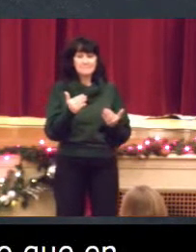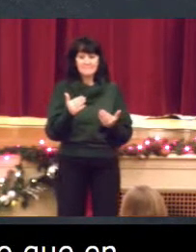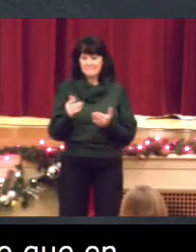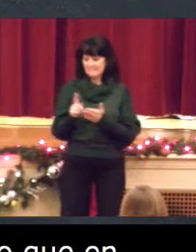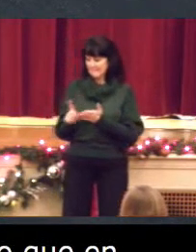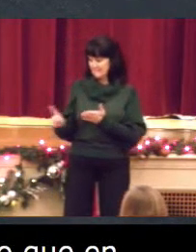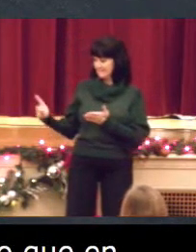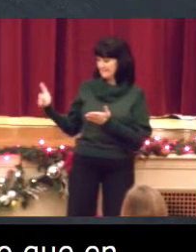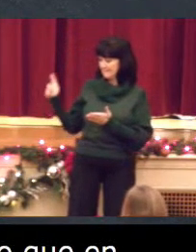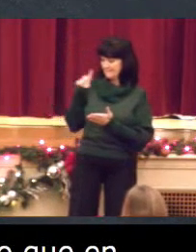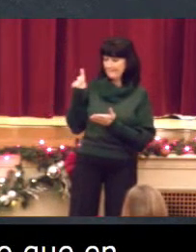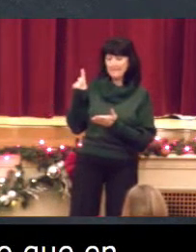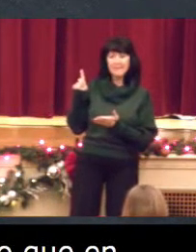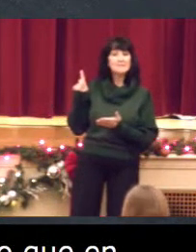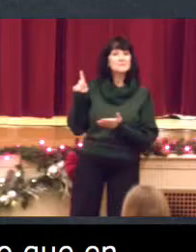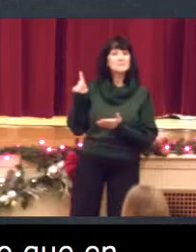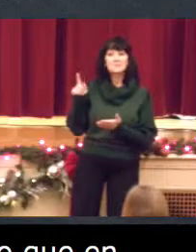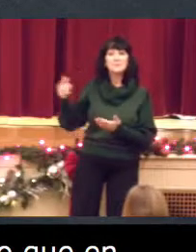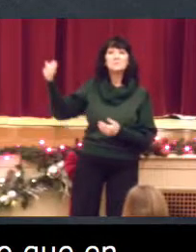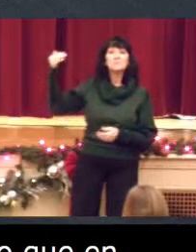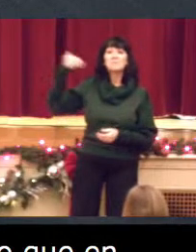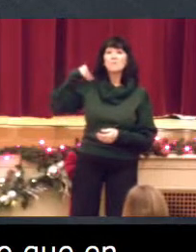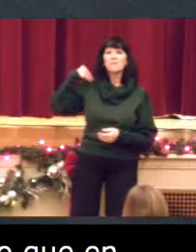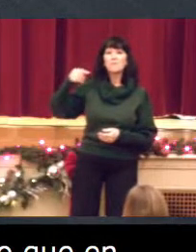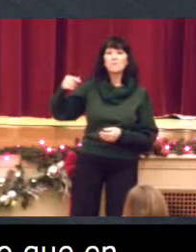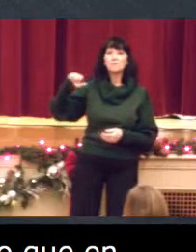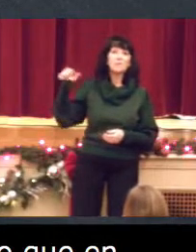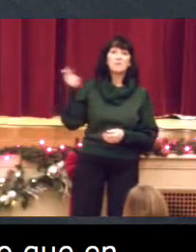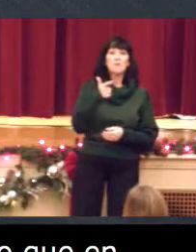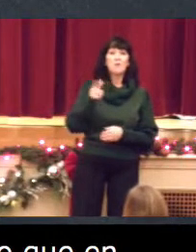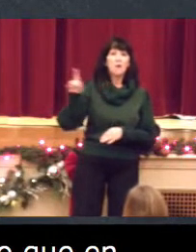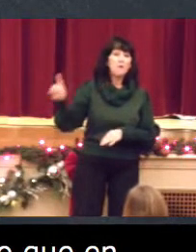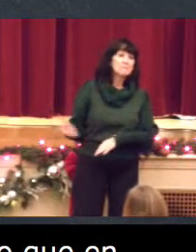standing ovation was when Michelle Kutch was cheering for me when I was in high school.